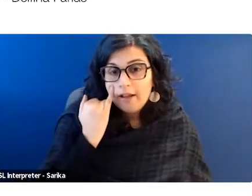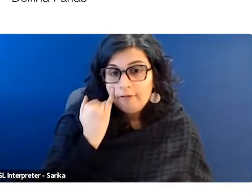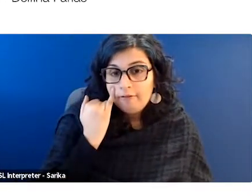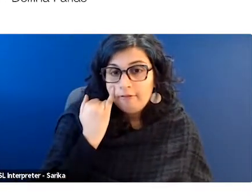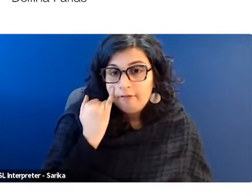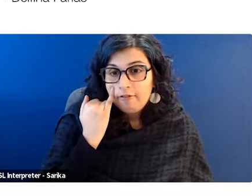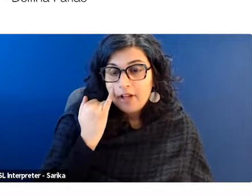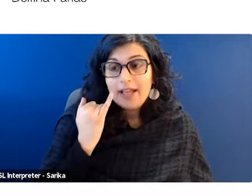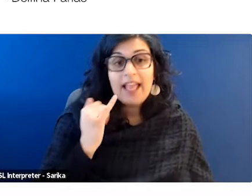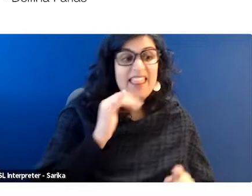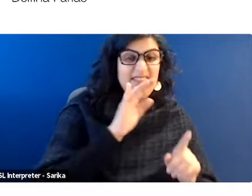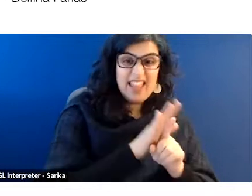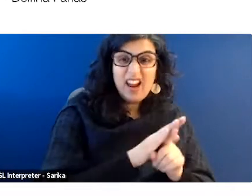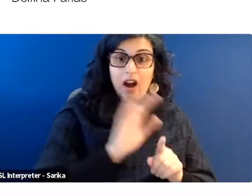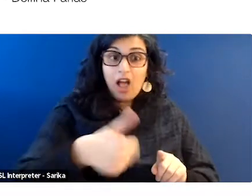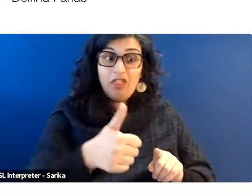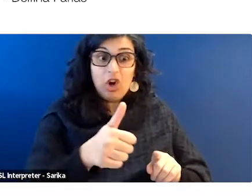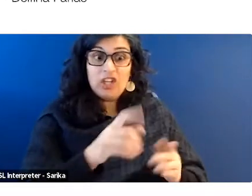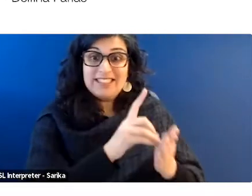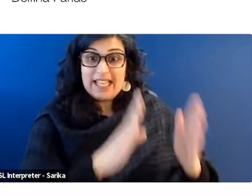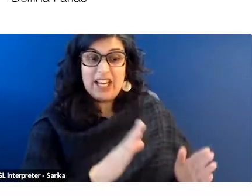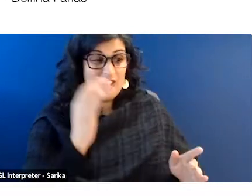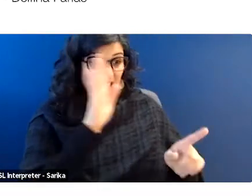their designs are effective or not.